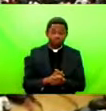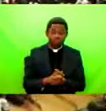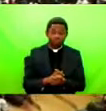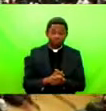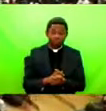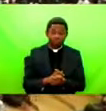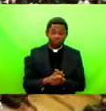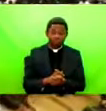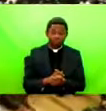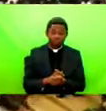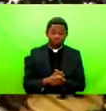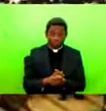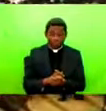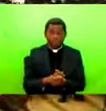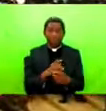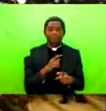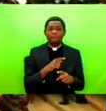this woman sitting here.